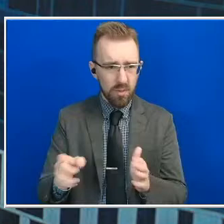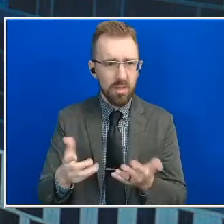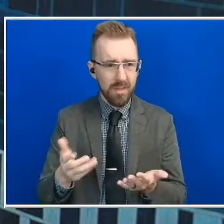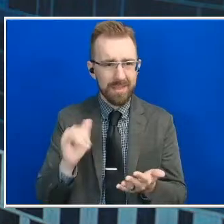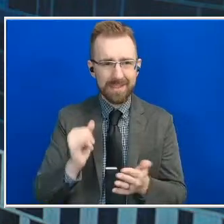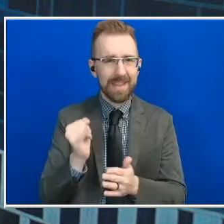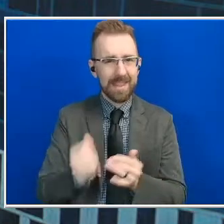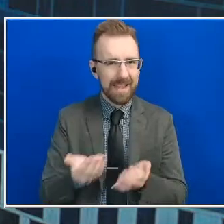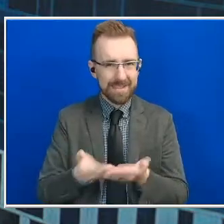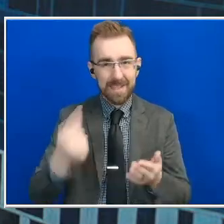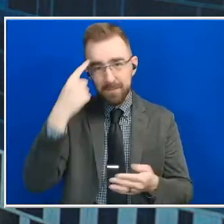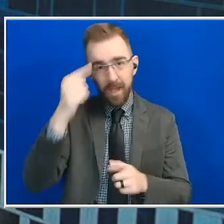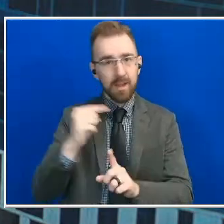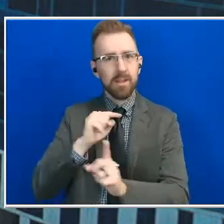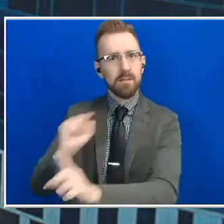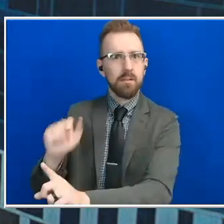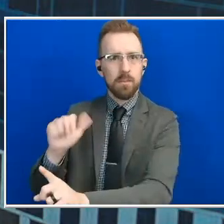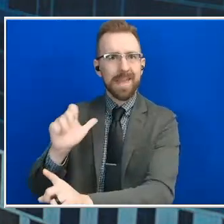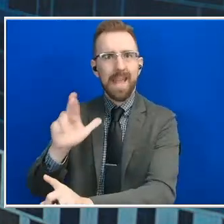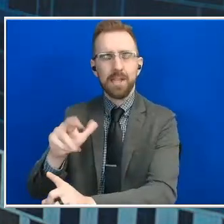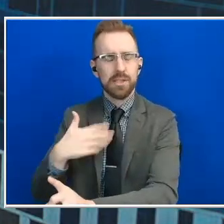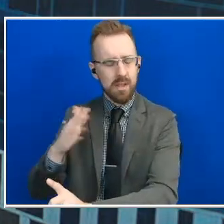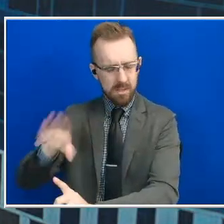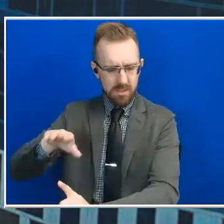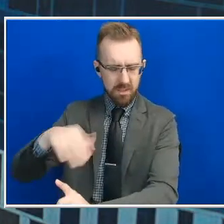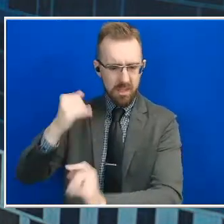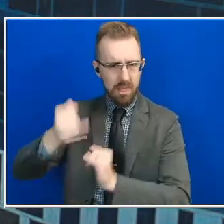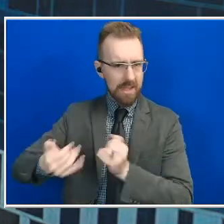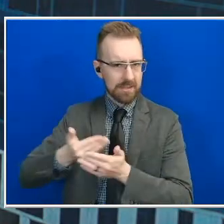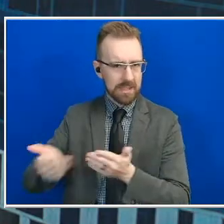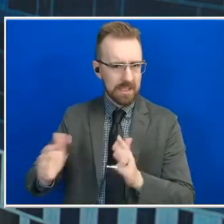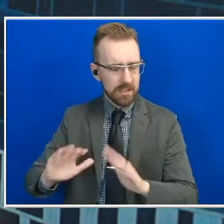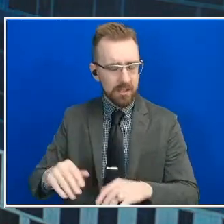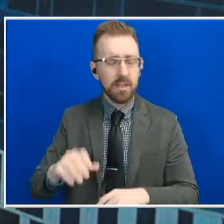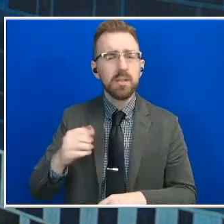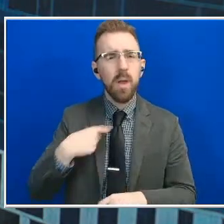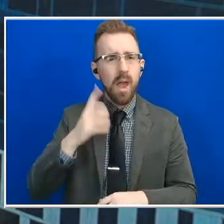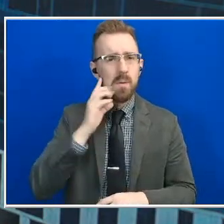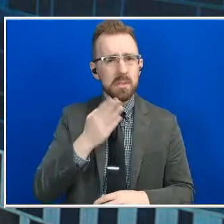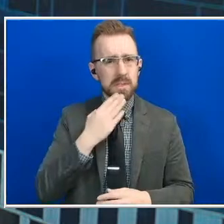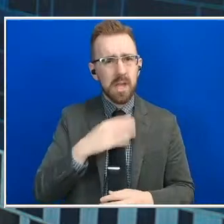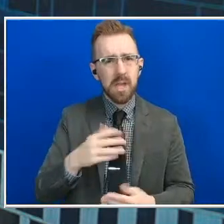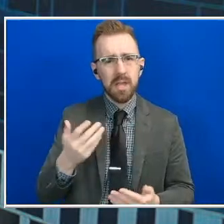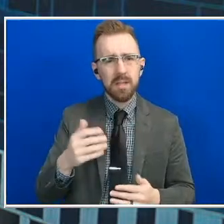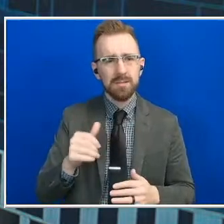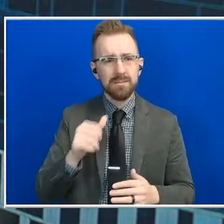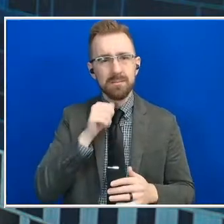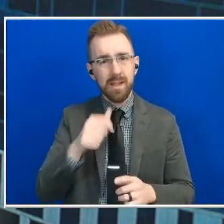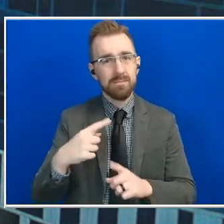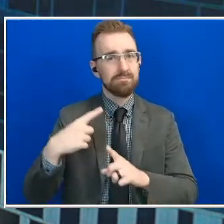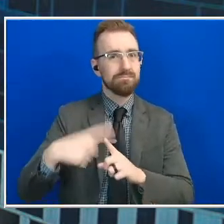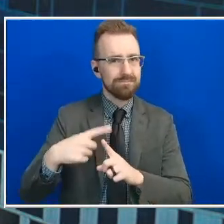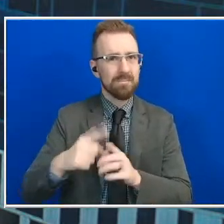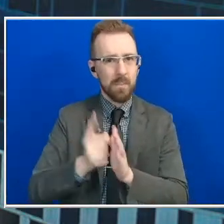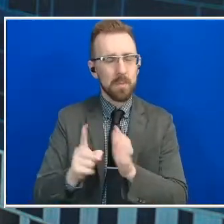to go to, is that it could be cancer. So it was, I would say, a suboptimal moment to get that phone call. Sure. But